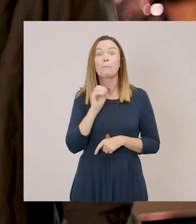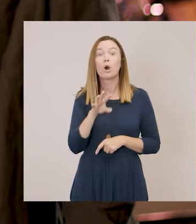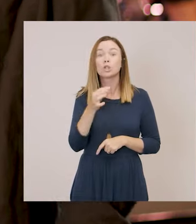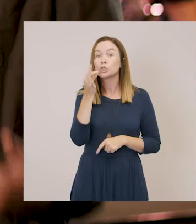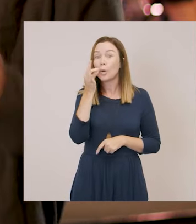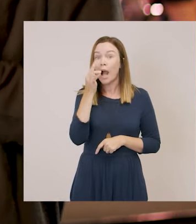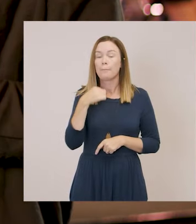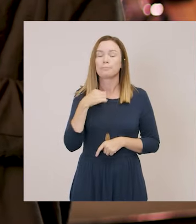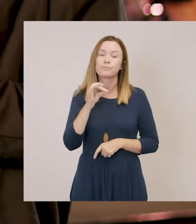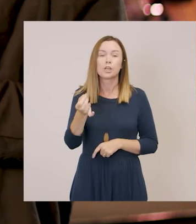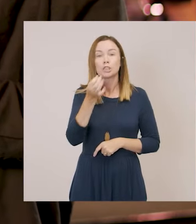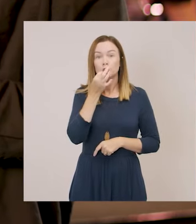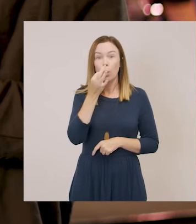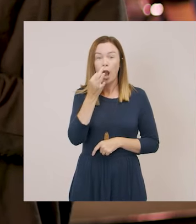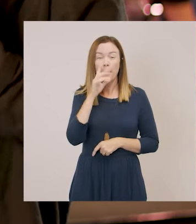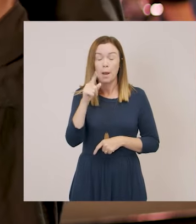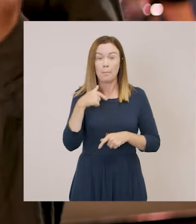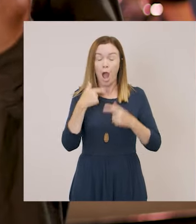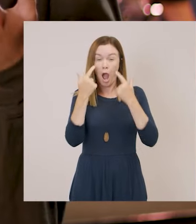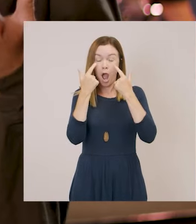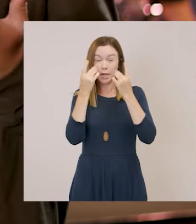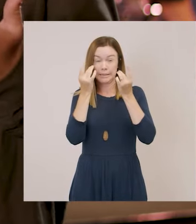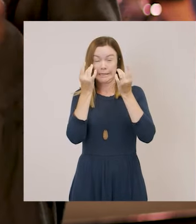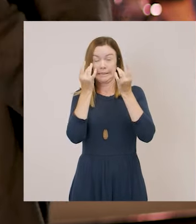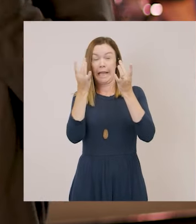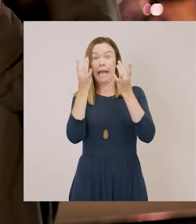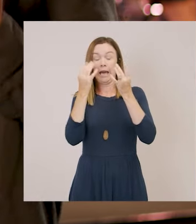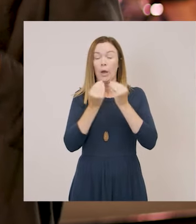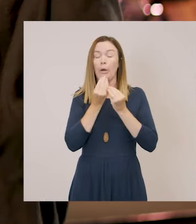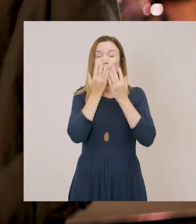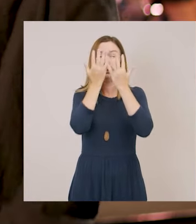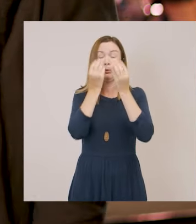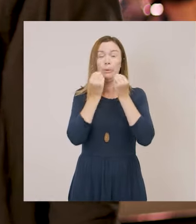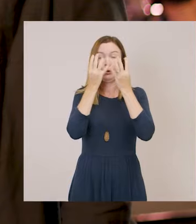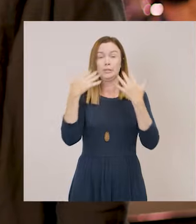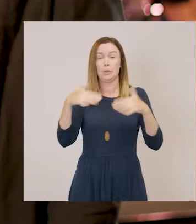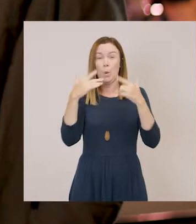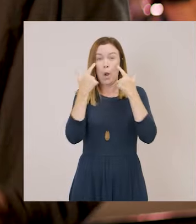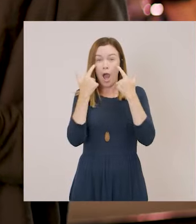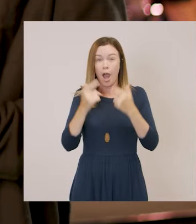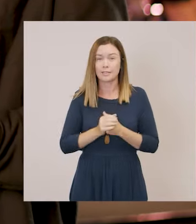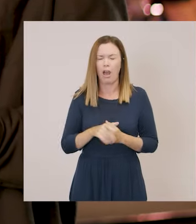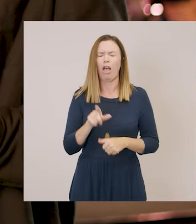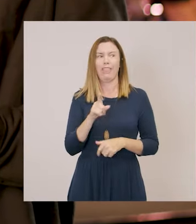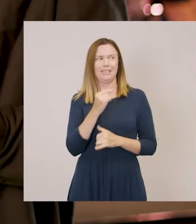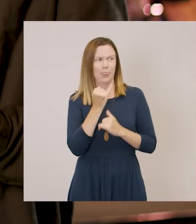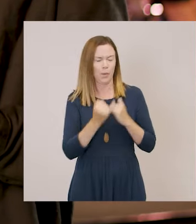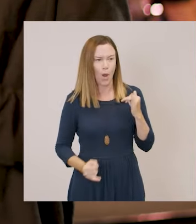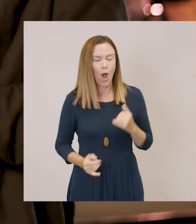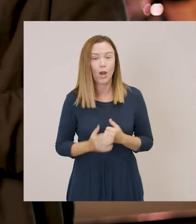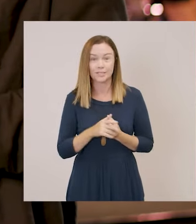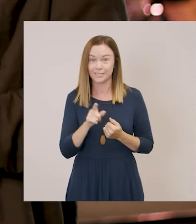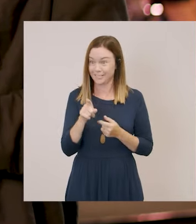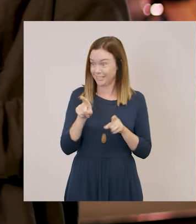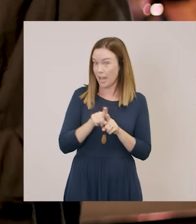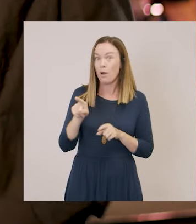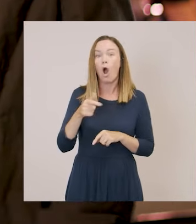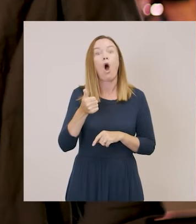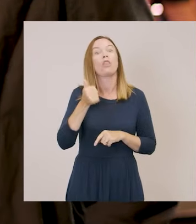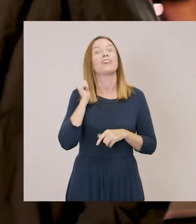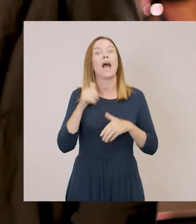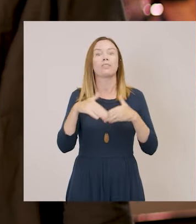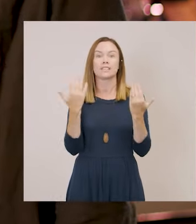gum in, I put gum in the other day and it stung my eyes, like the mint just stung my eyes. That is the worst. Yeah, I know. Yeah. Have you experienced anything?